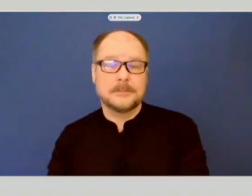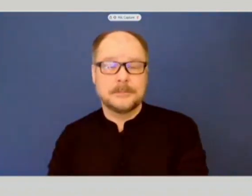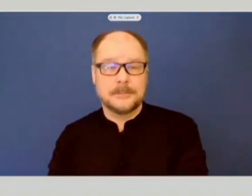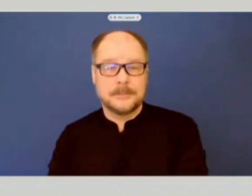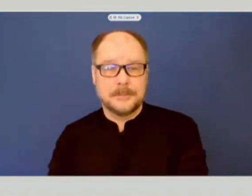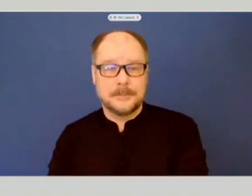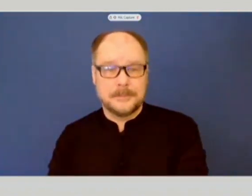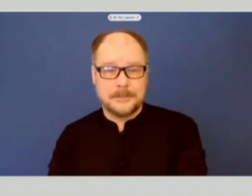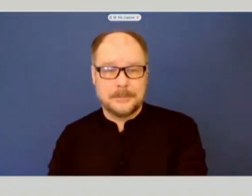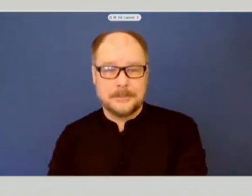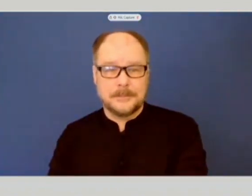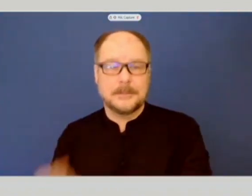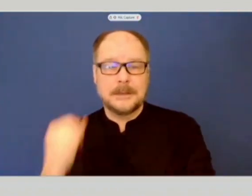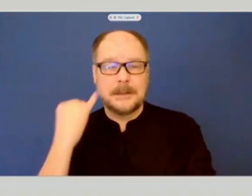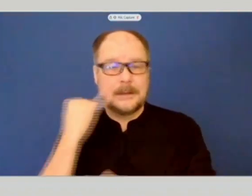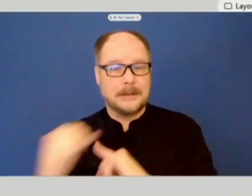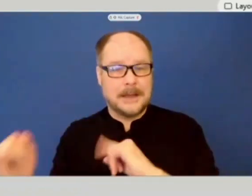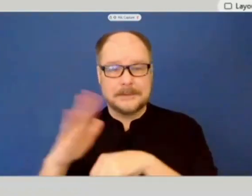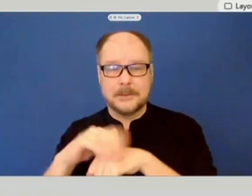Last call.